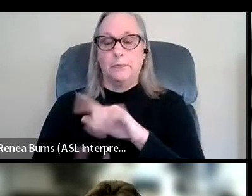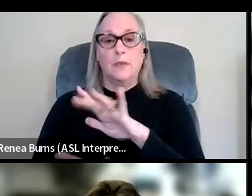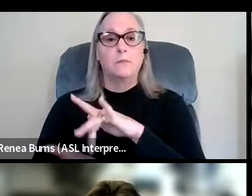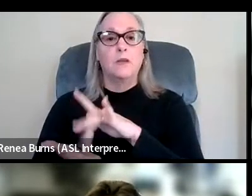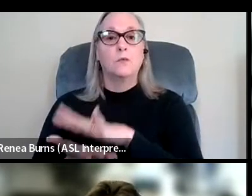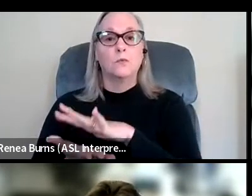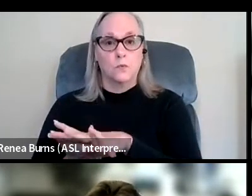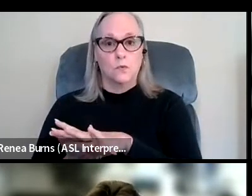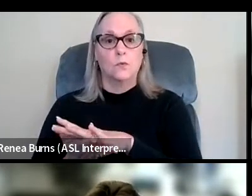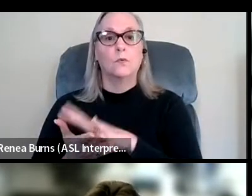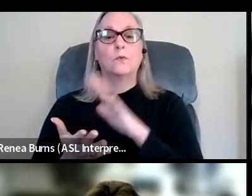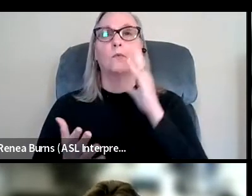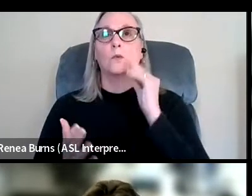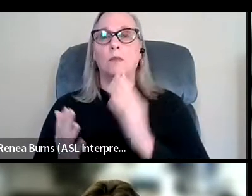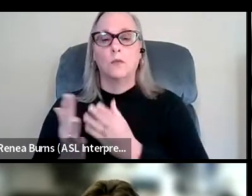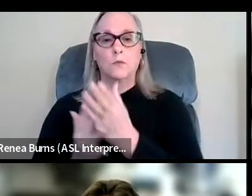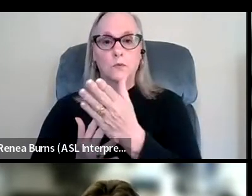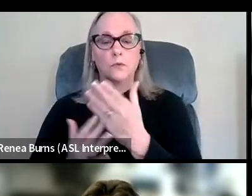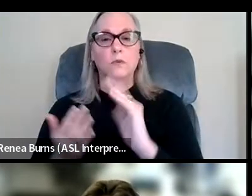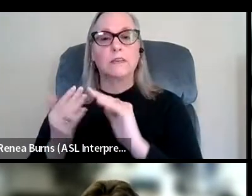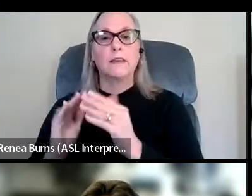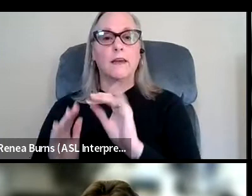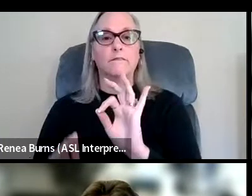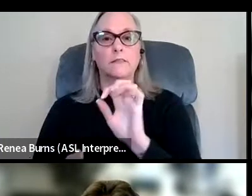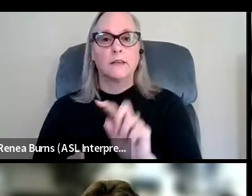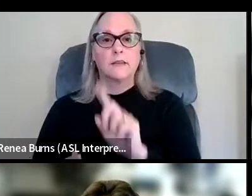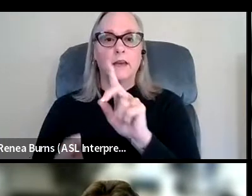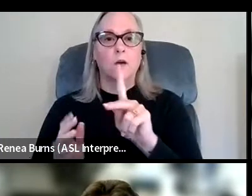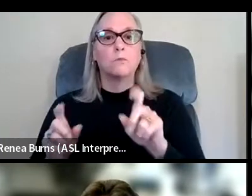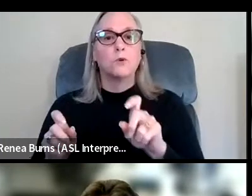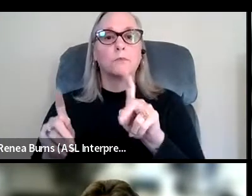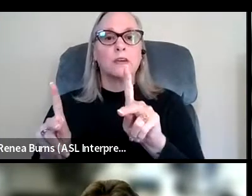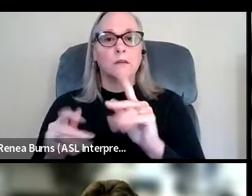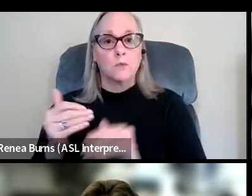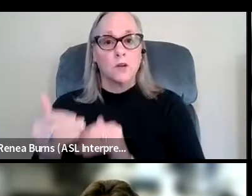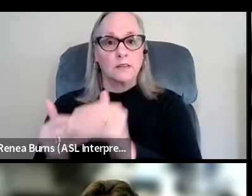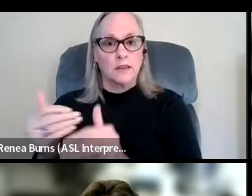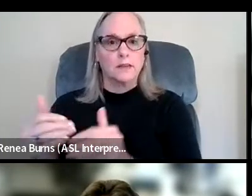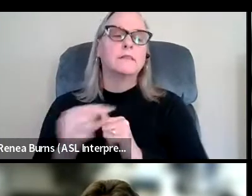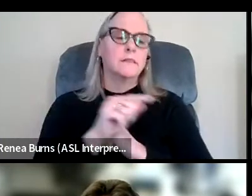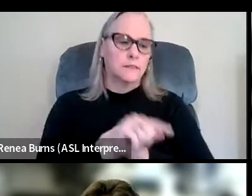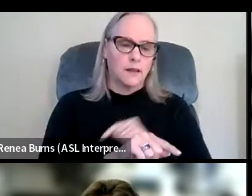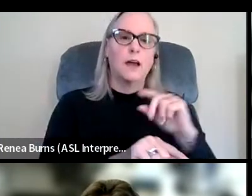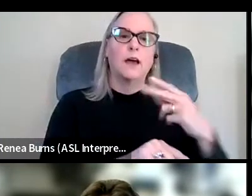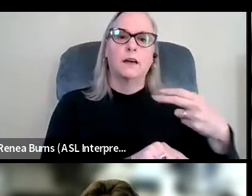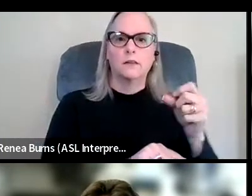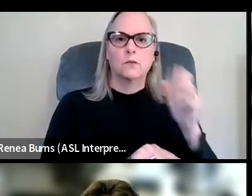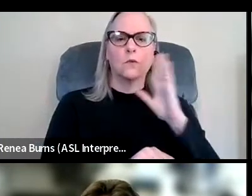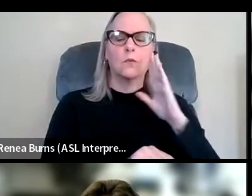City of San Diego permitting process. The high school will go through a